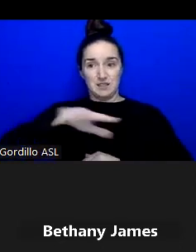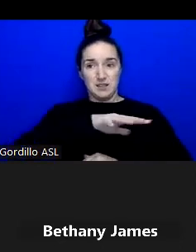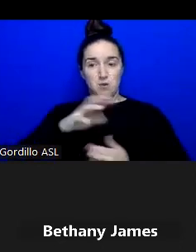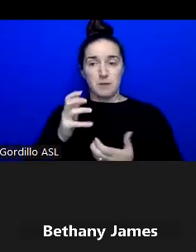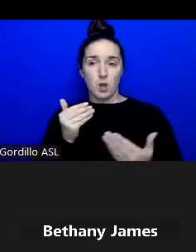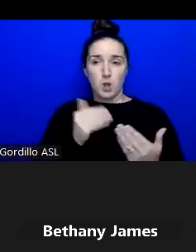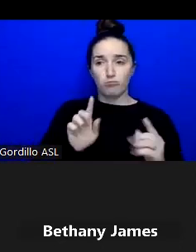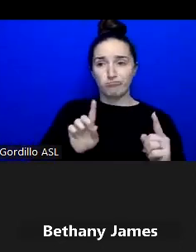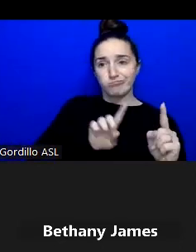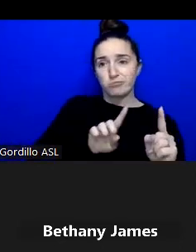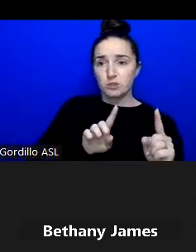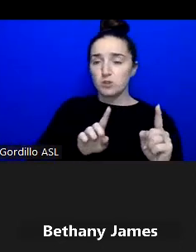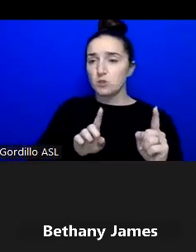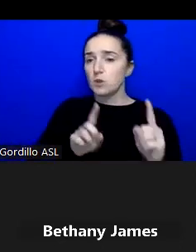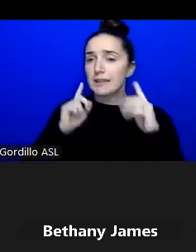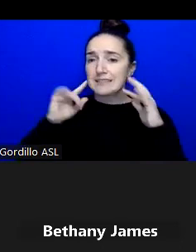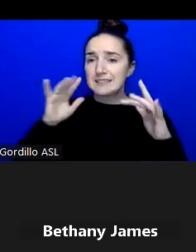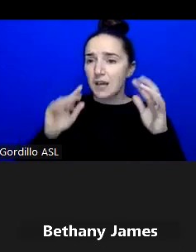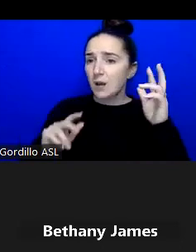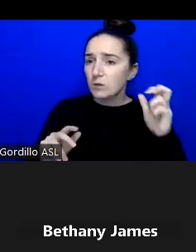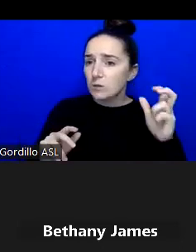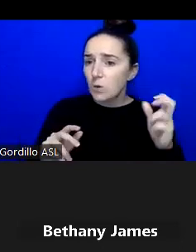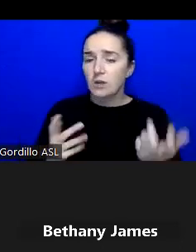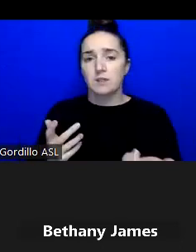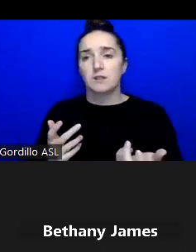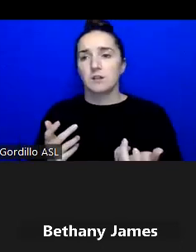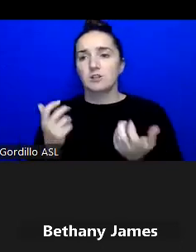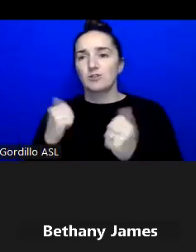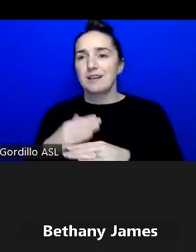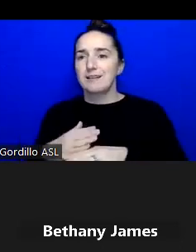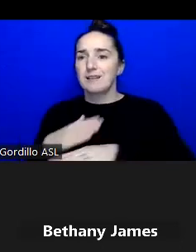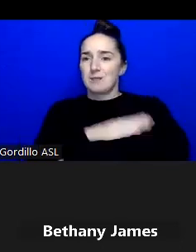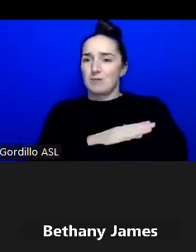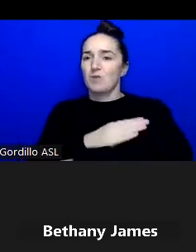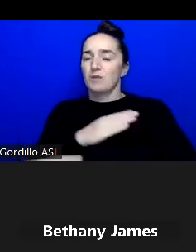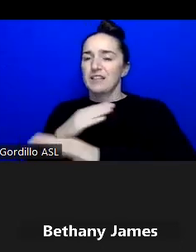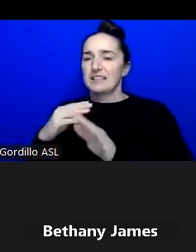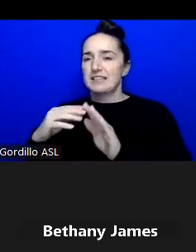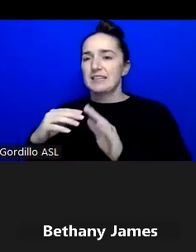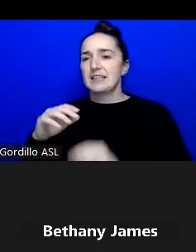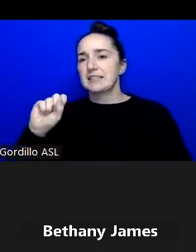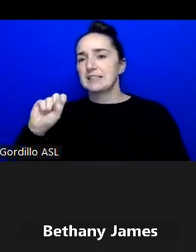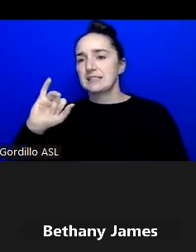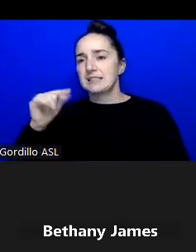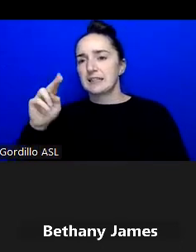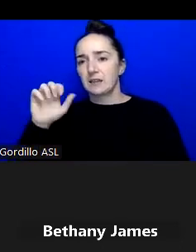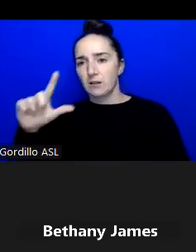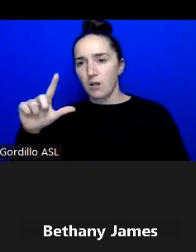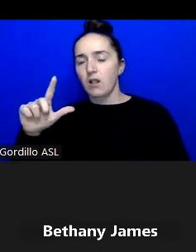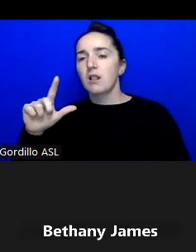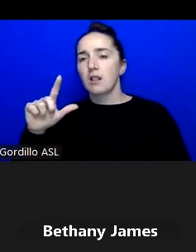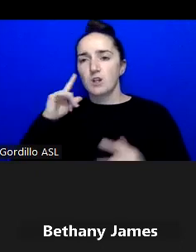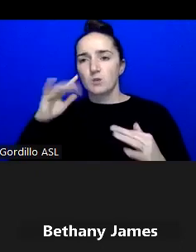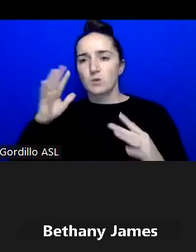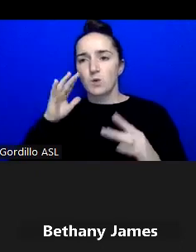source or, really try to help improve what we call the signal to noise ratio. So we want to get the speech significantly raised over the